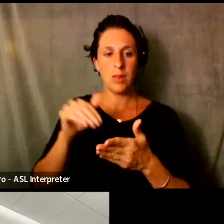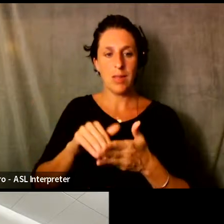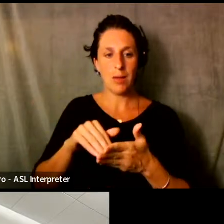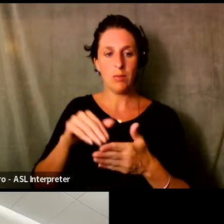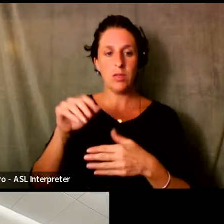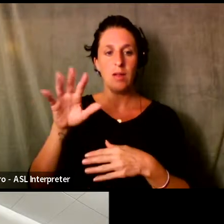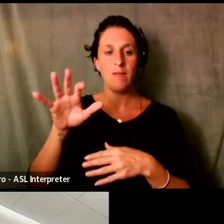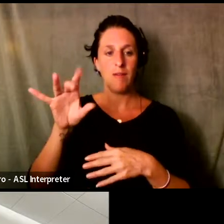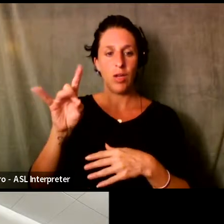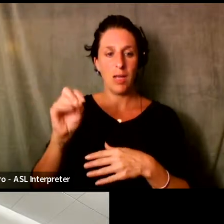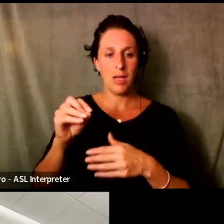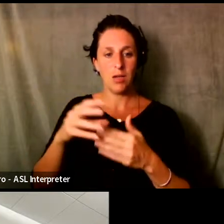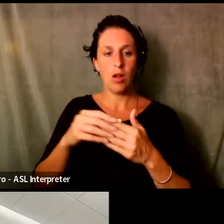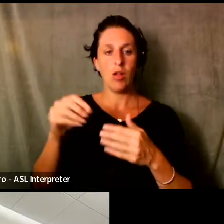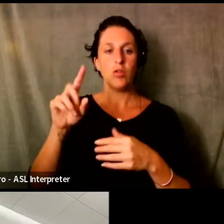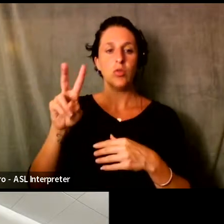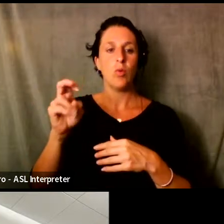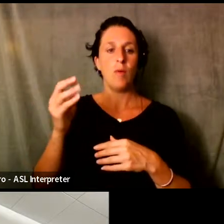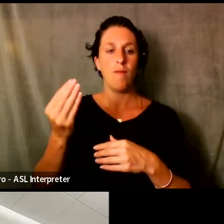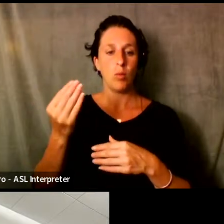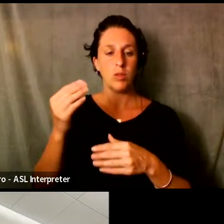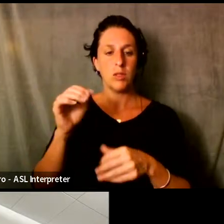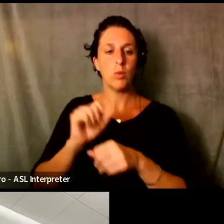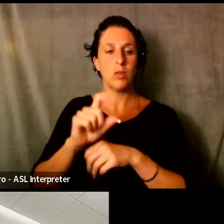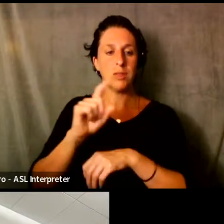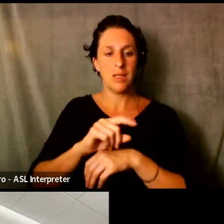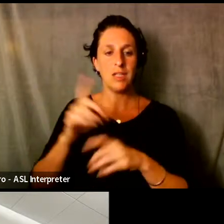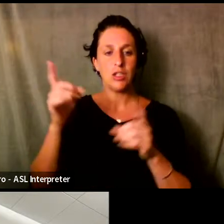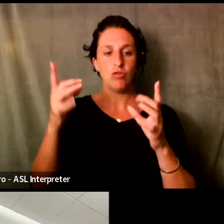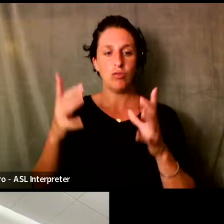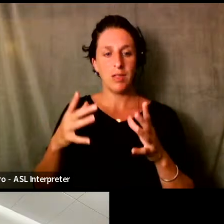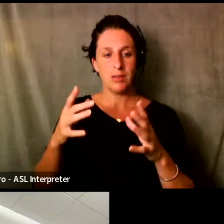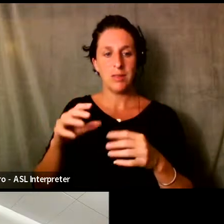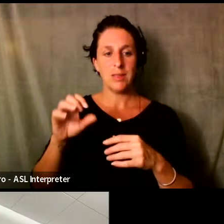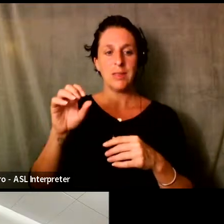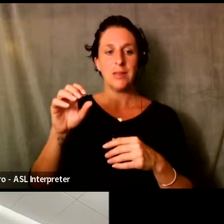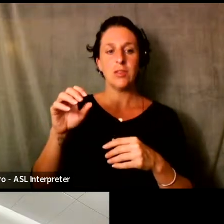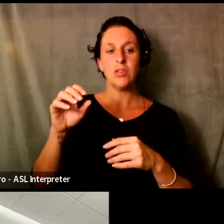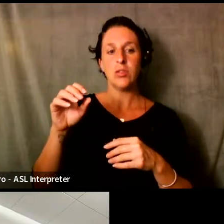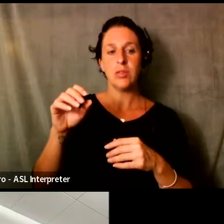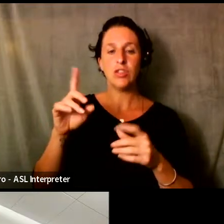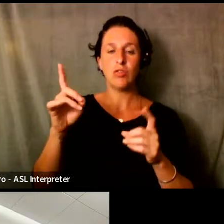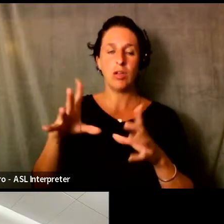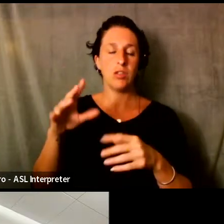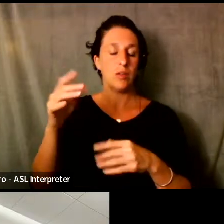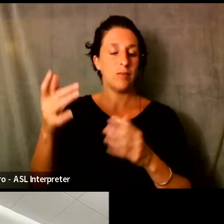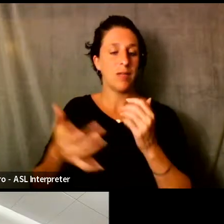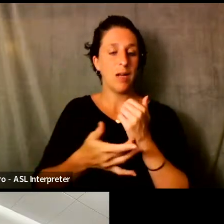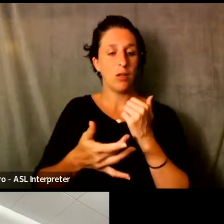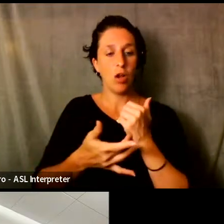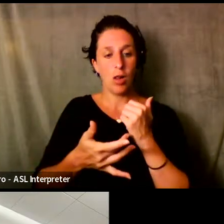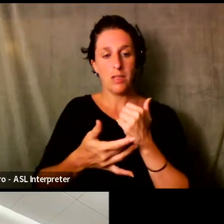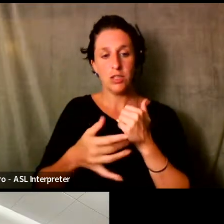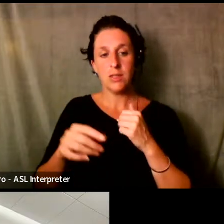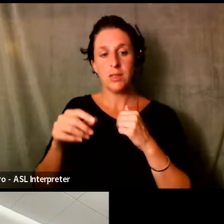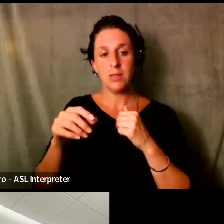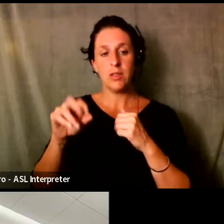$192,580, 214 workdays. Our directors are Simon Bettis, Director of Technology, salary is